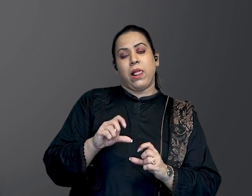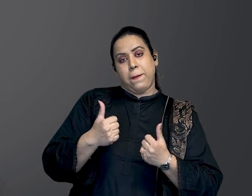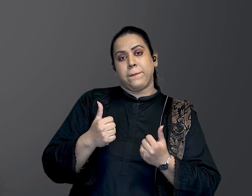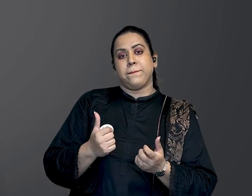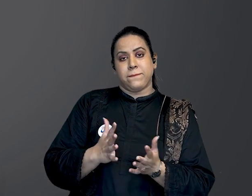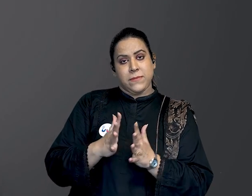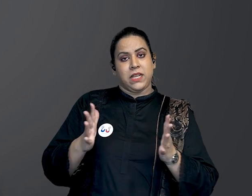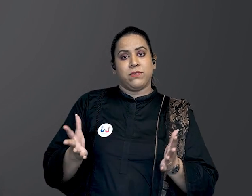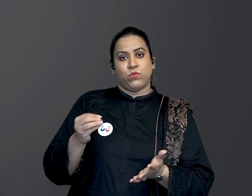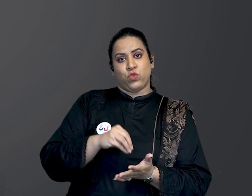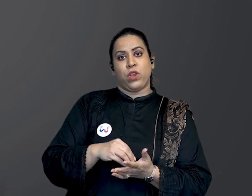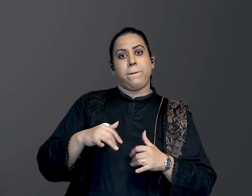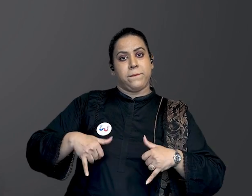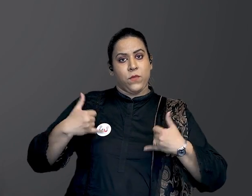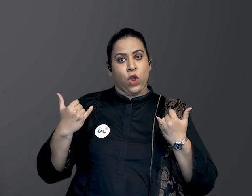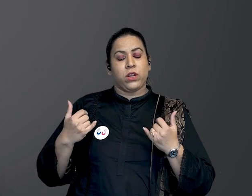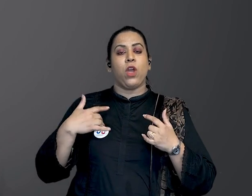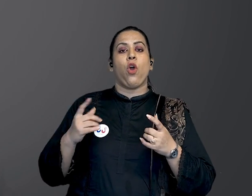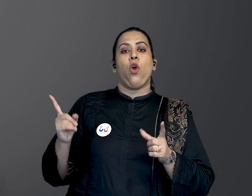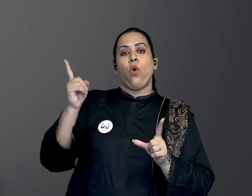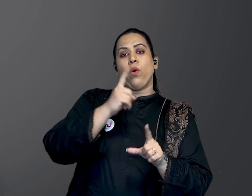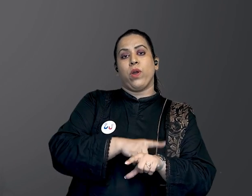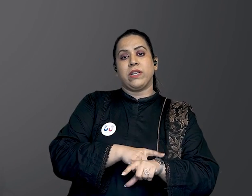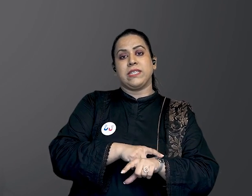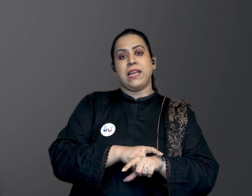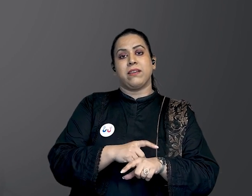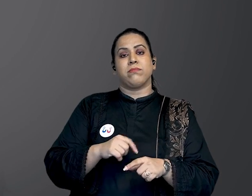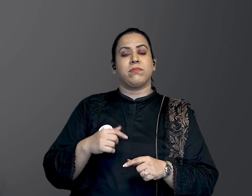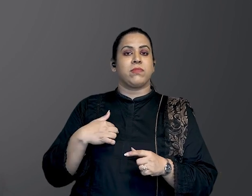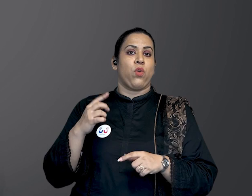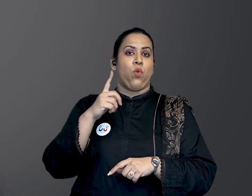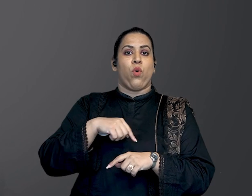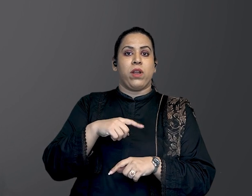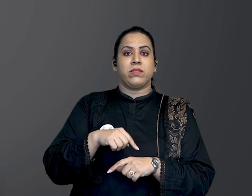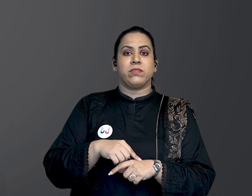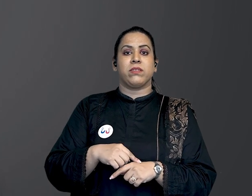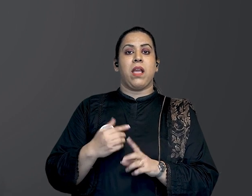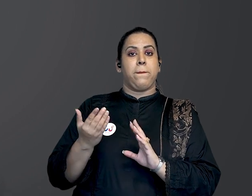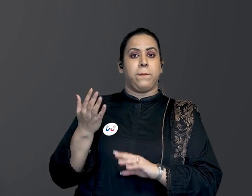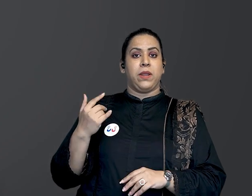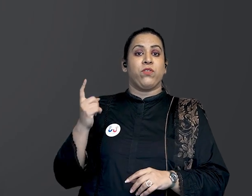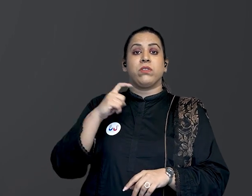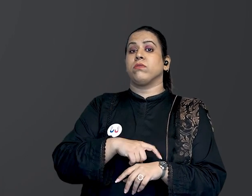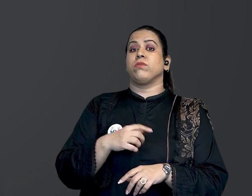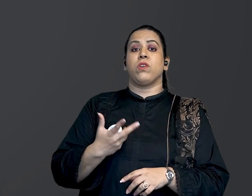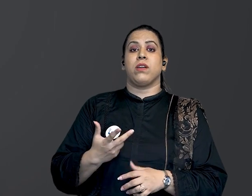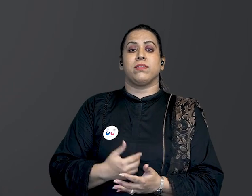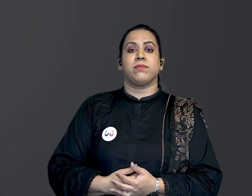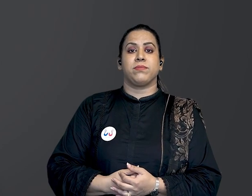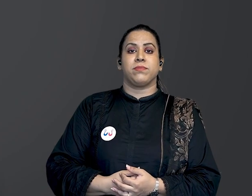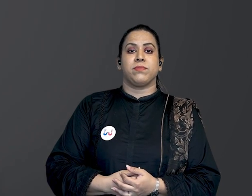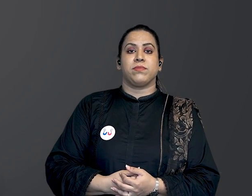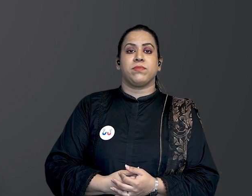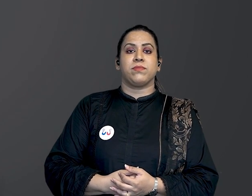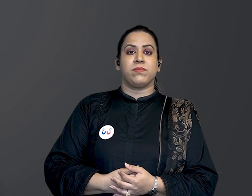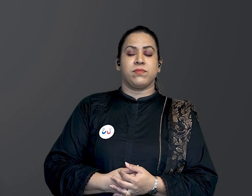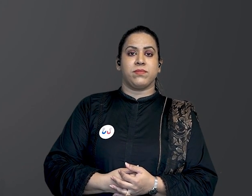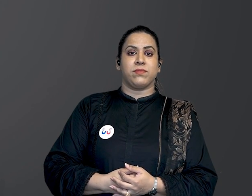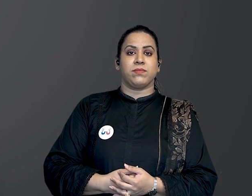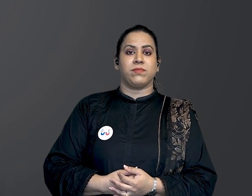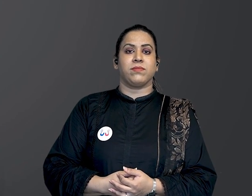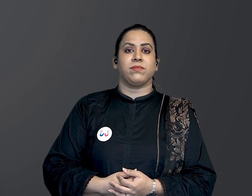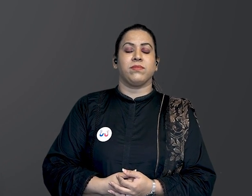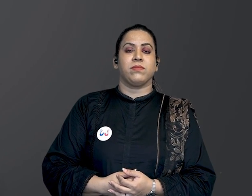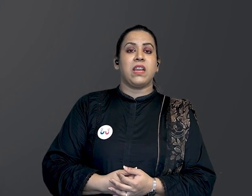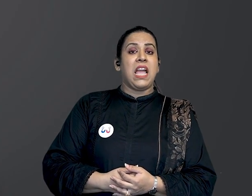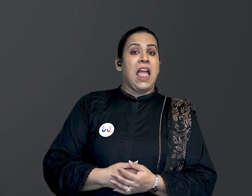time, learning your body. And certainly when you learn your body becomes your best friend. And this was the whole message for